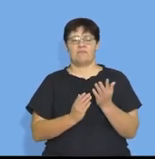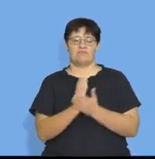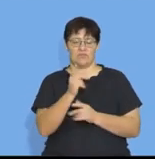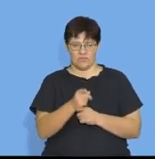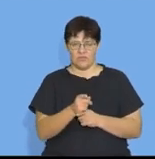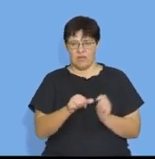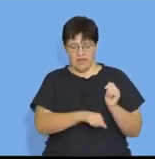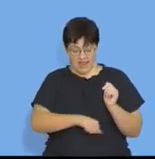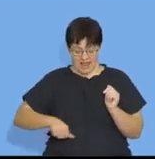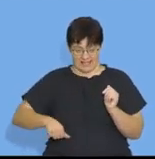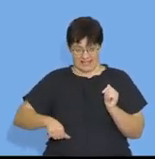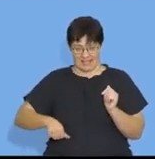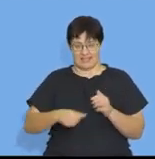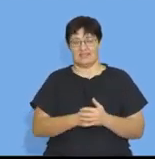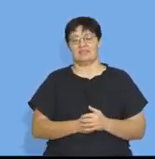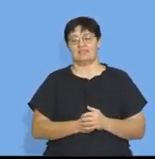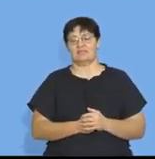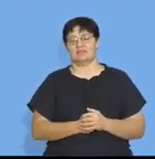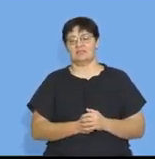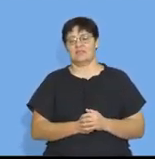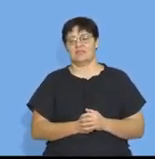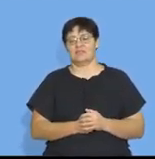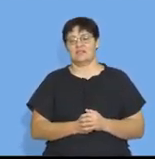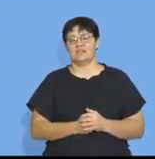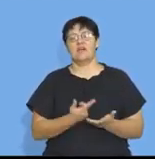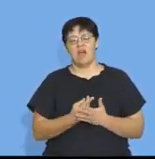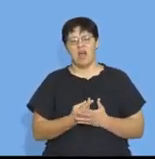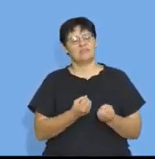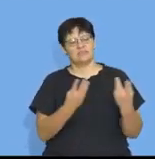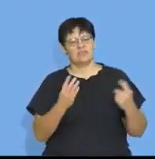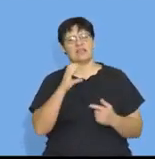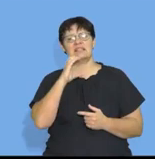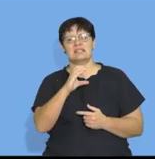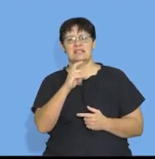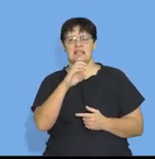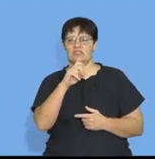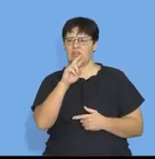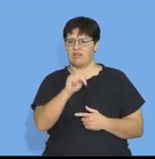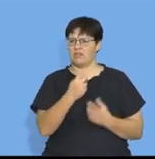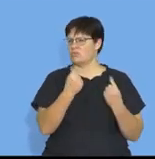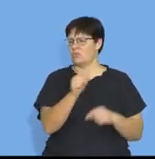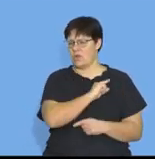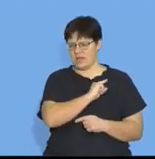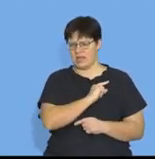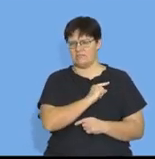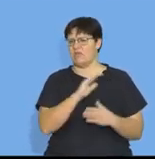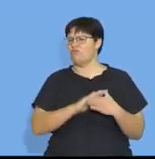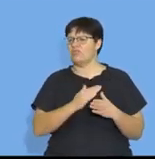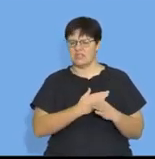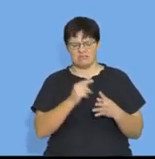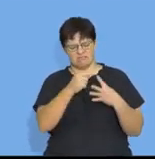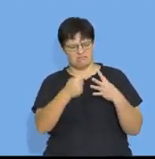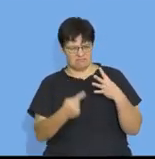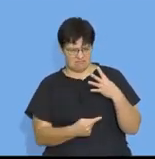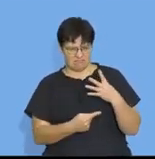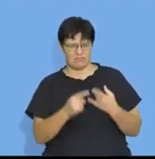where a cut is made in the lower abdomen. There are several reasons why C-sections are done. Let's kind of look at some of those reasons